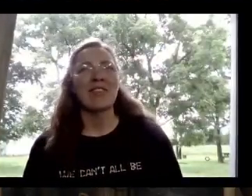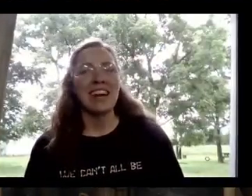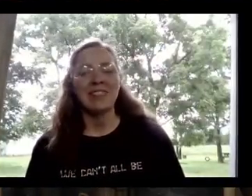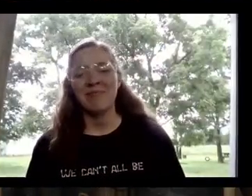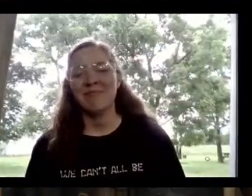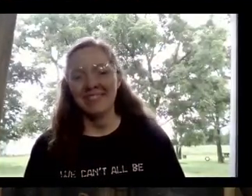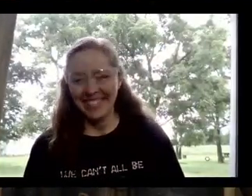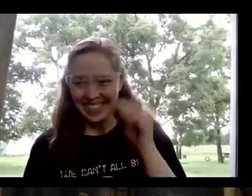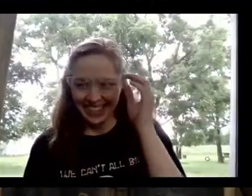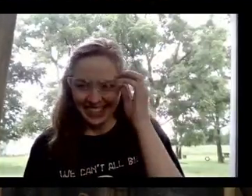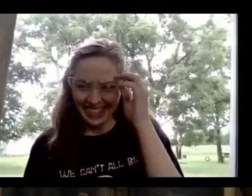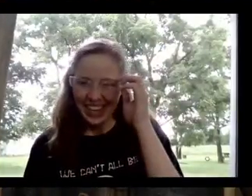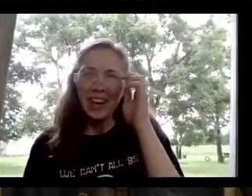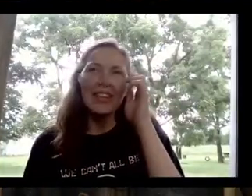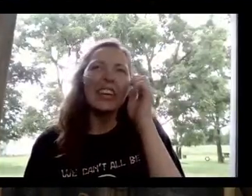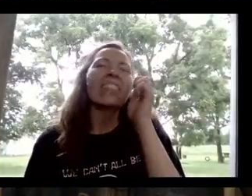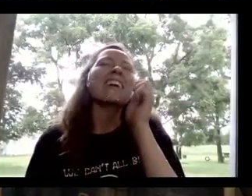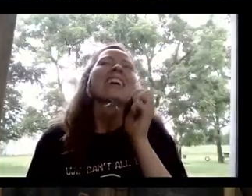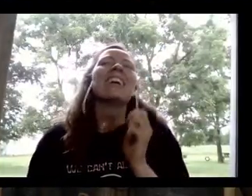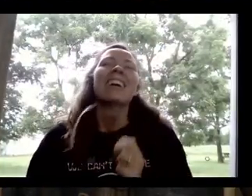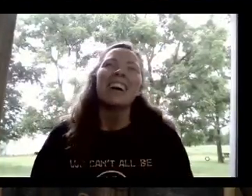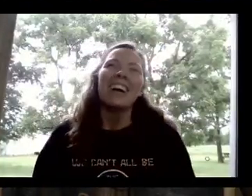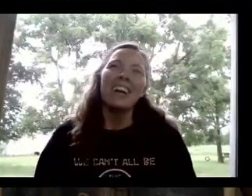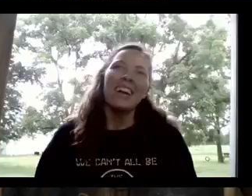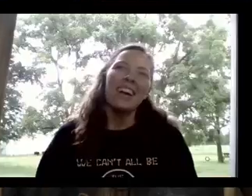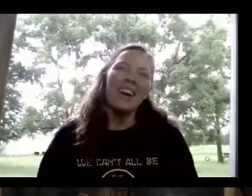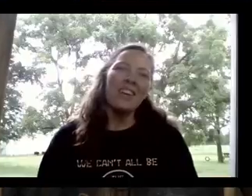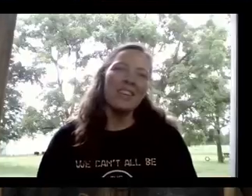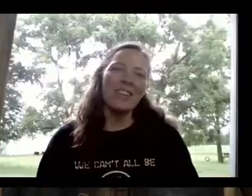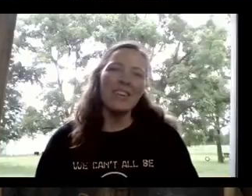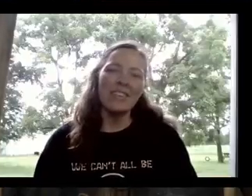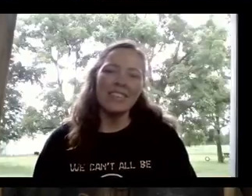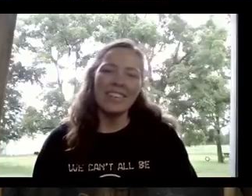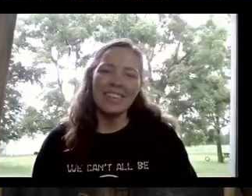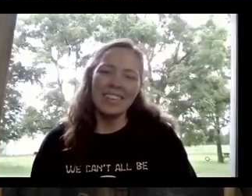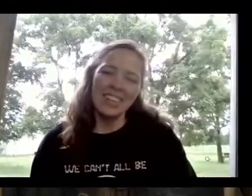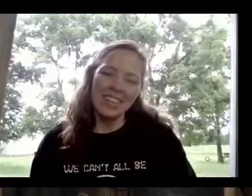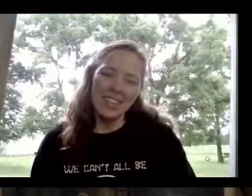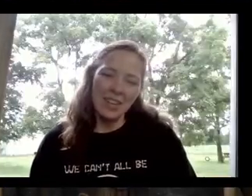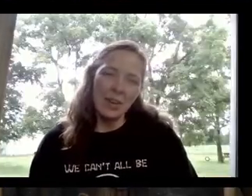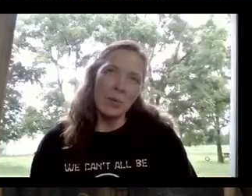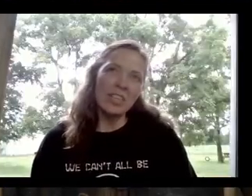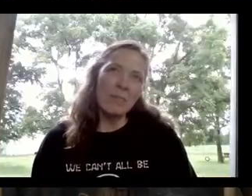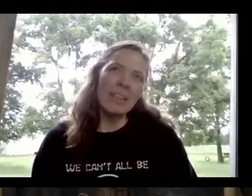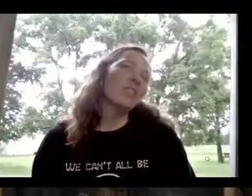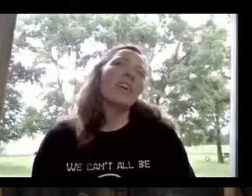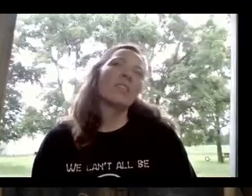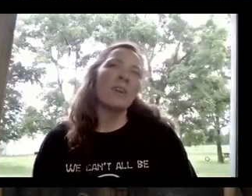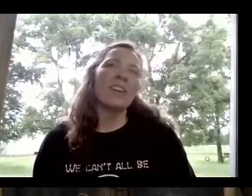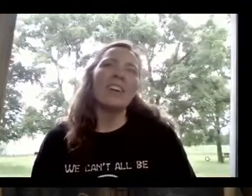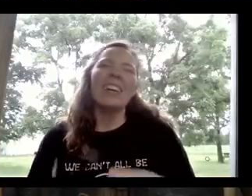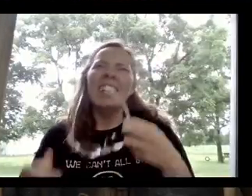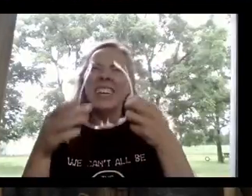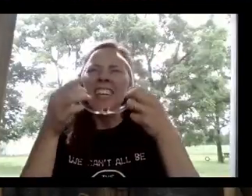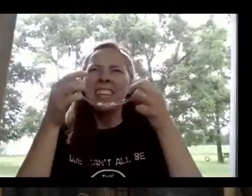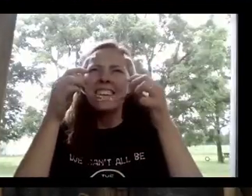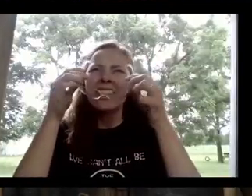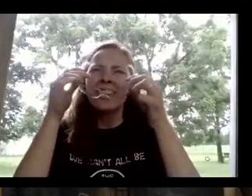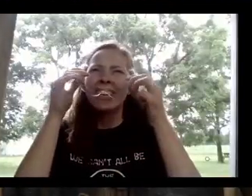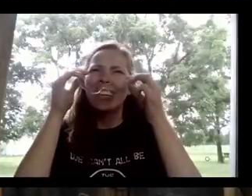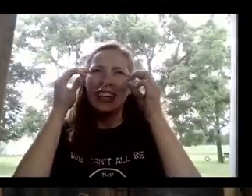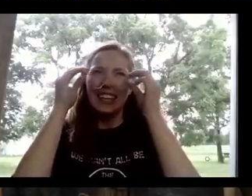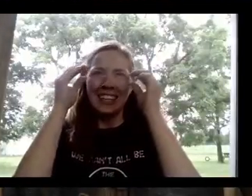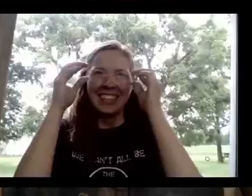what's different. I'm not sure I know what's different. Oh, you don't? We spent 2 days working on it.